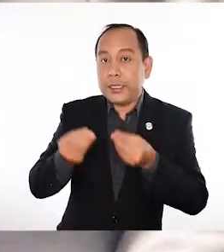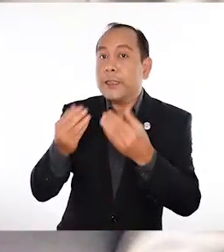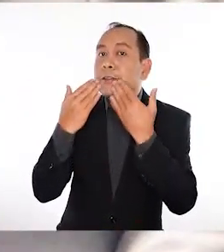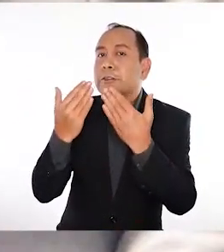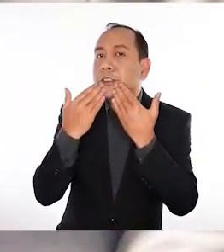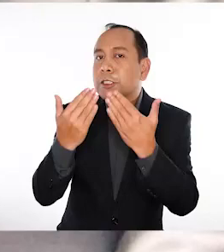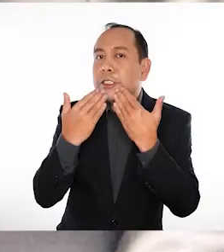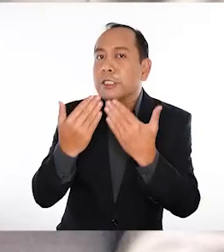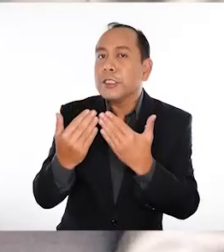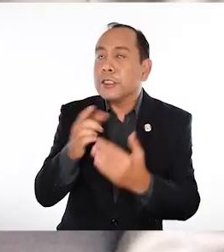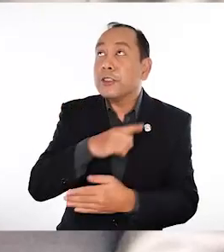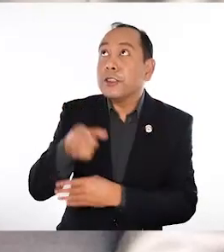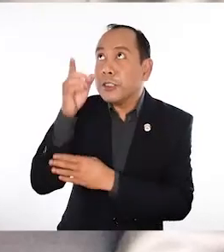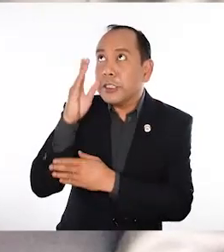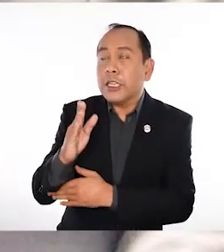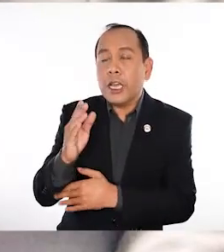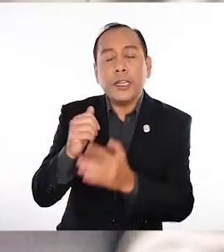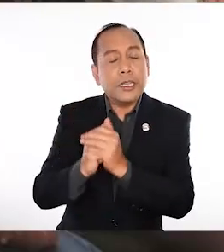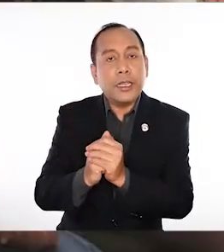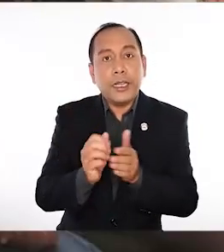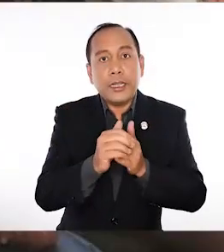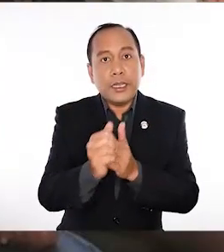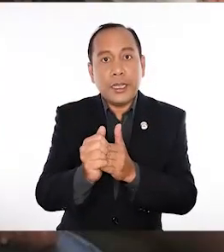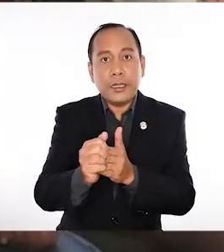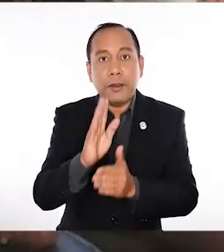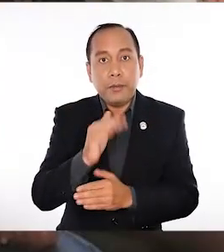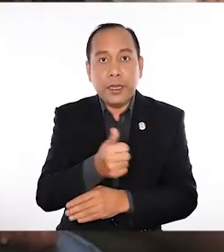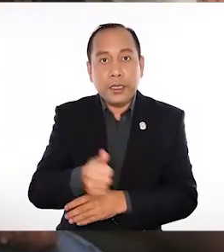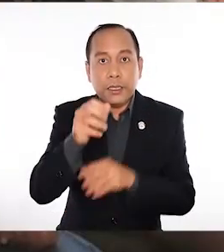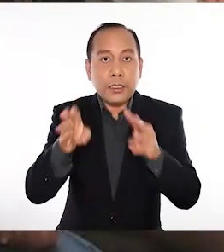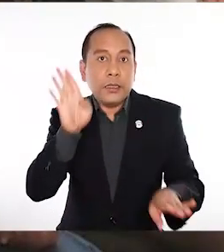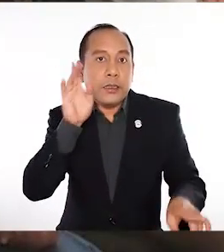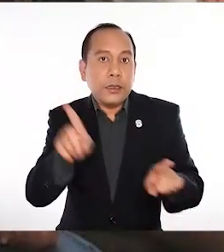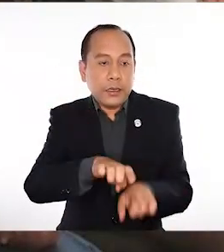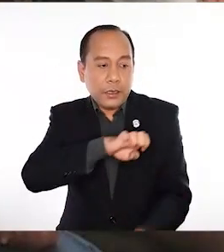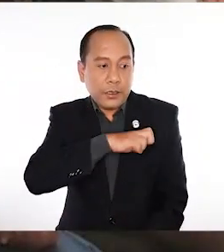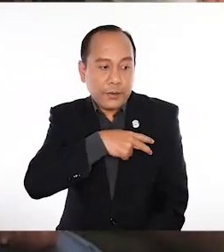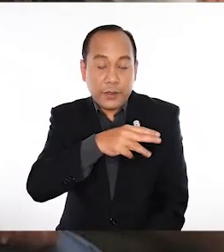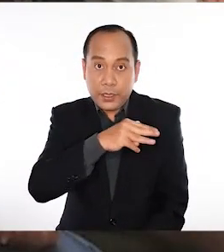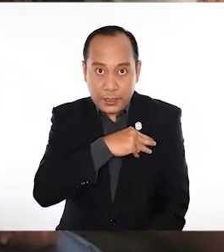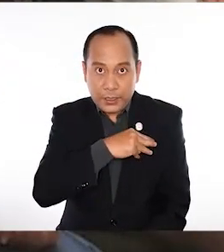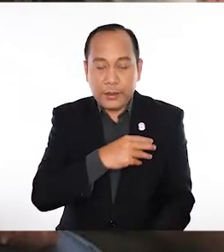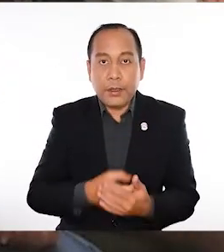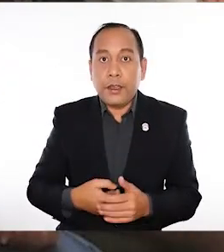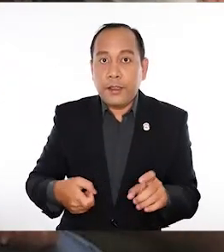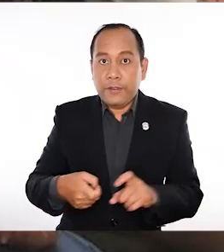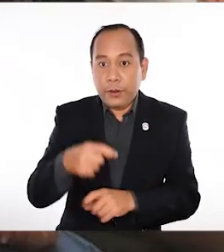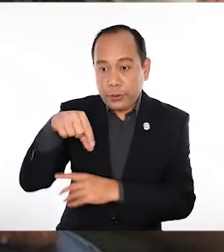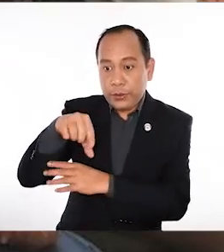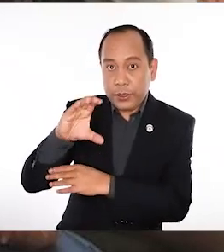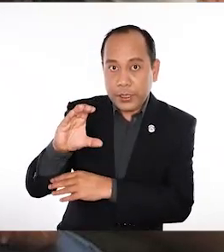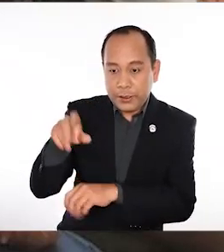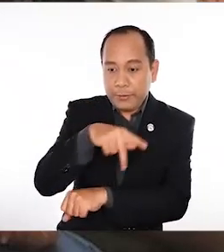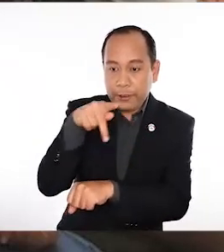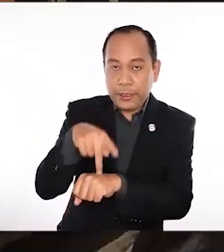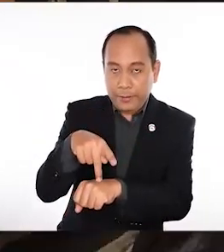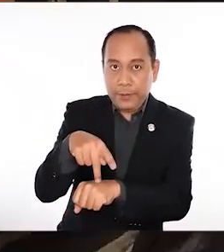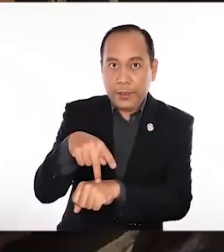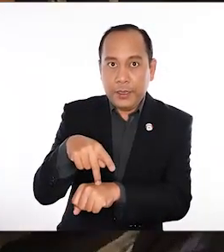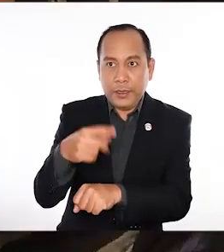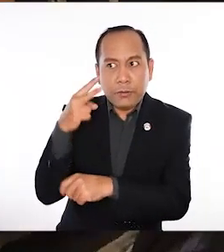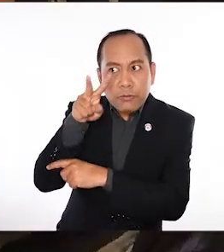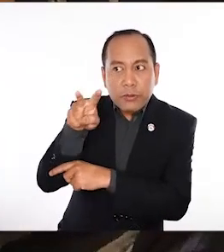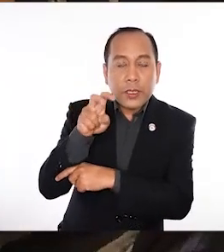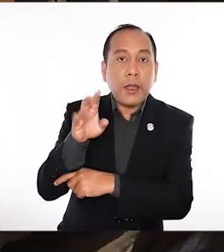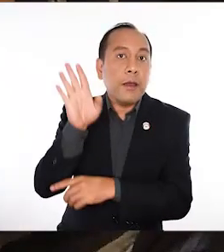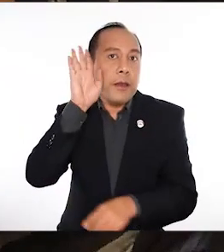worship service to God, led by the Executive Minister Brother Eduardo Vimanalo from Quezon City, Philippines,